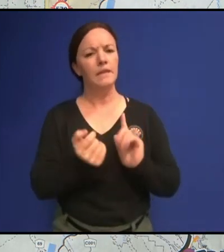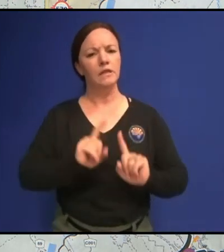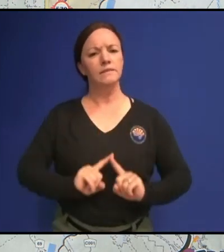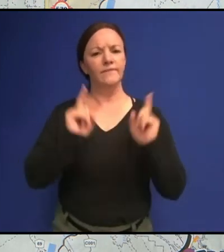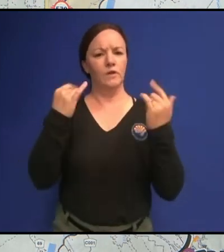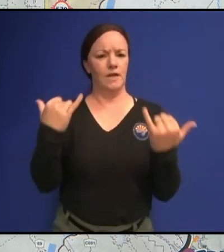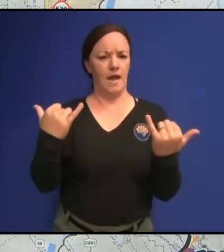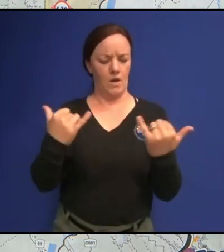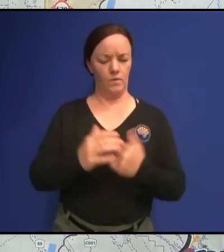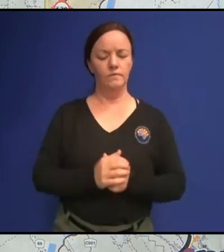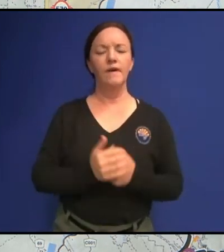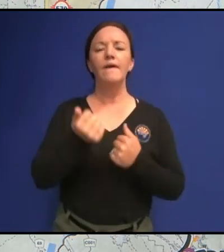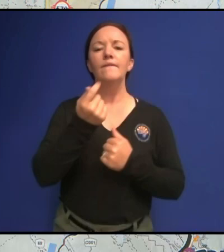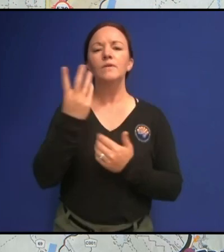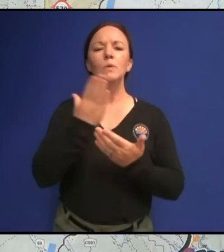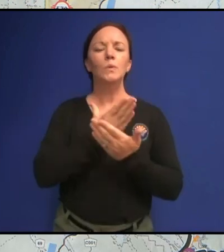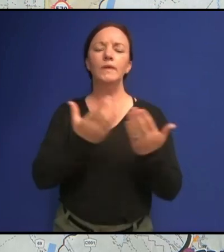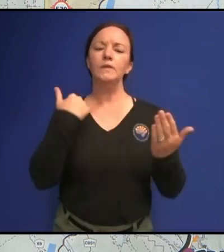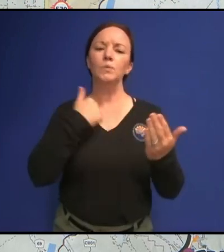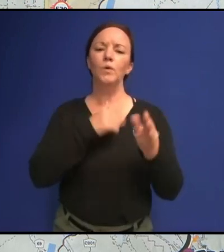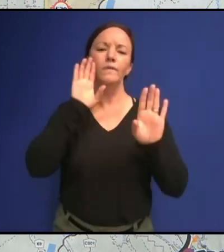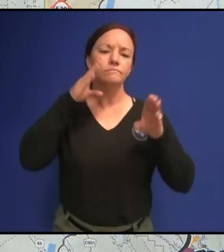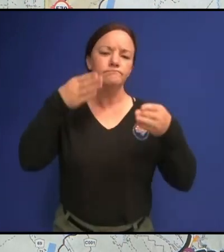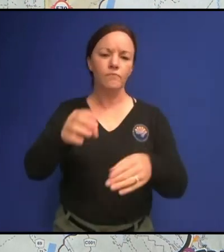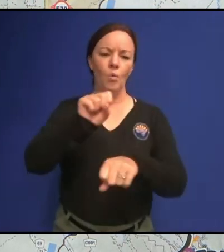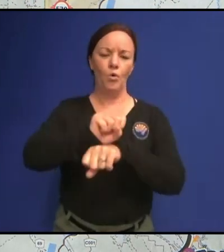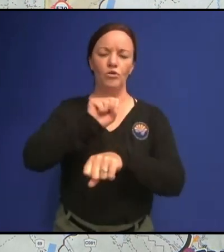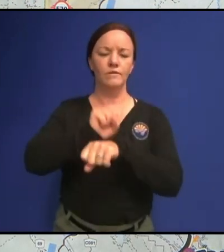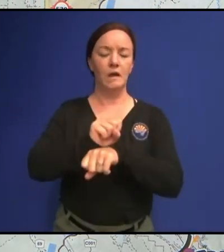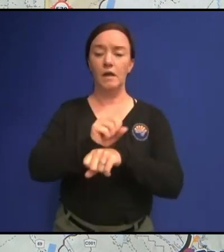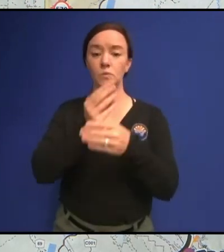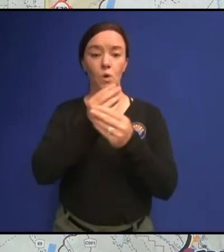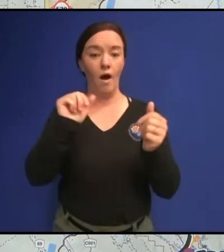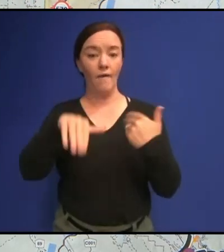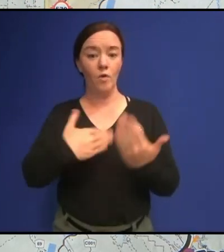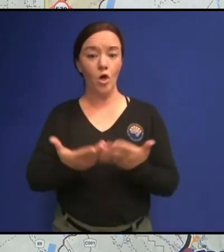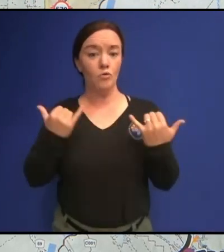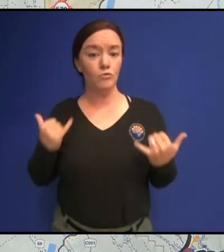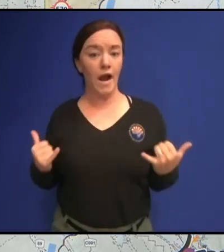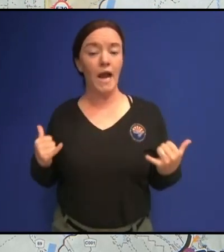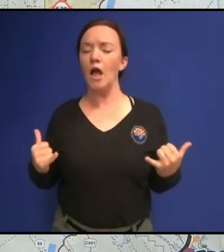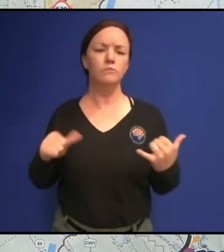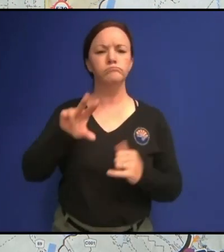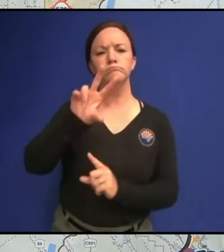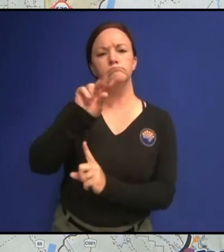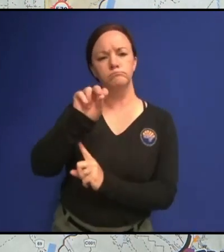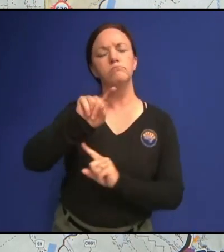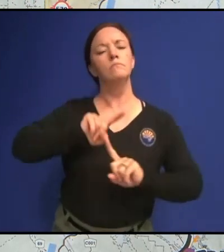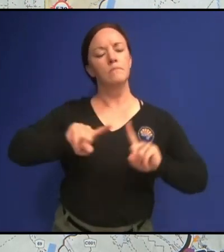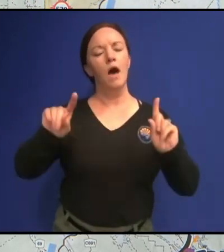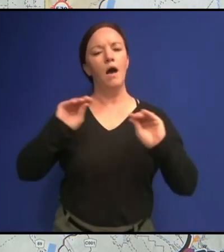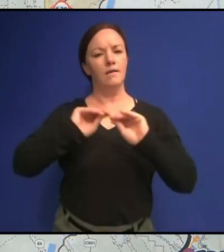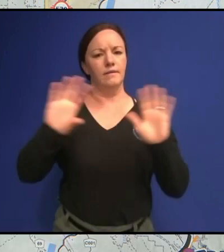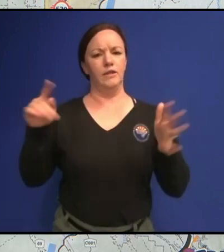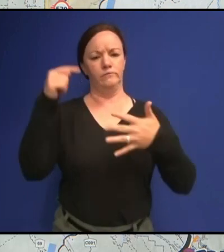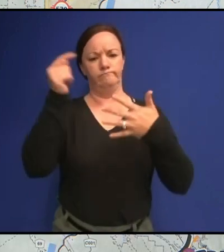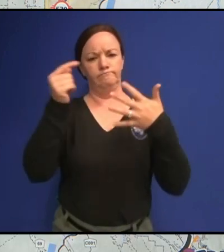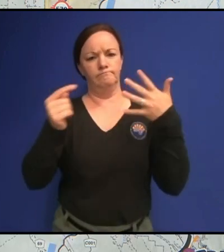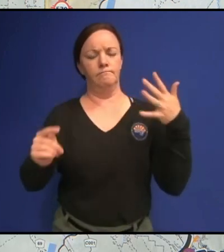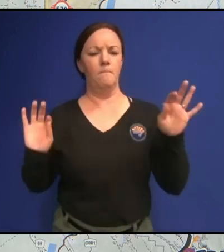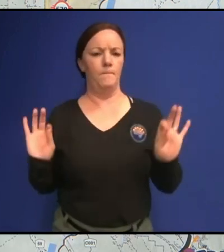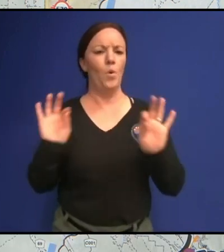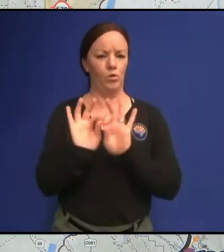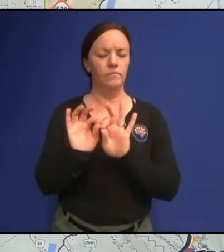have solutions for all of them right now, but I do want to make sure that I make it clear that they're important. We know they're